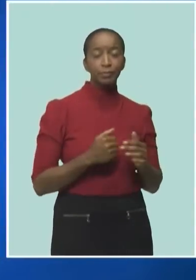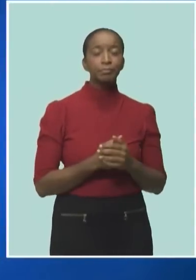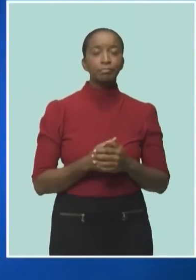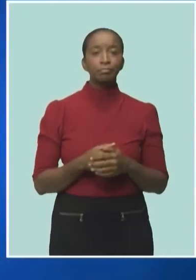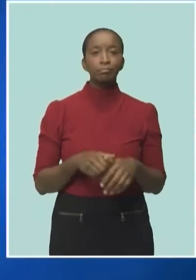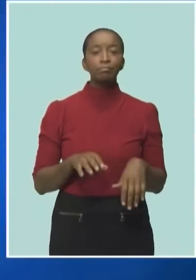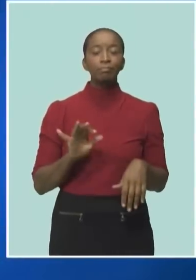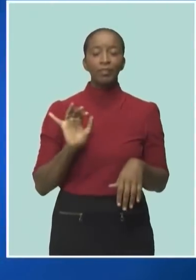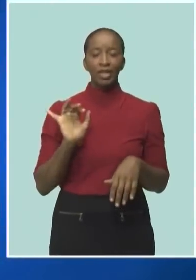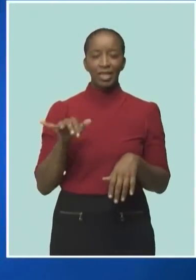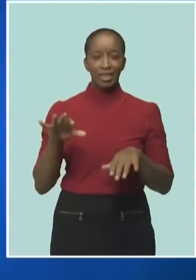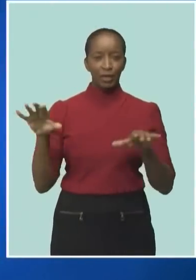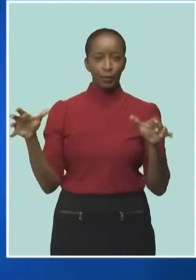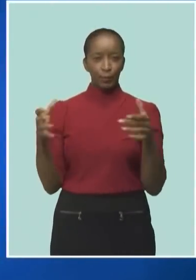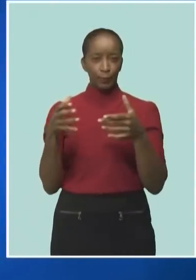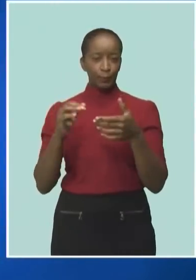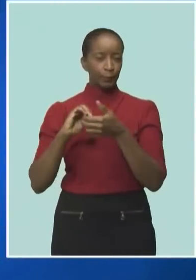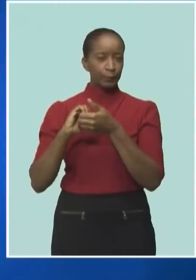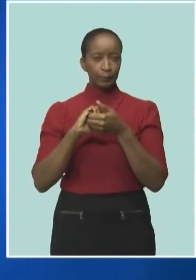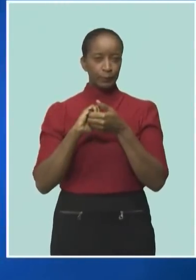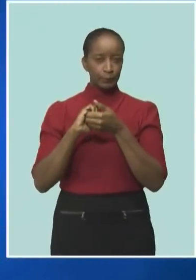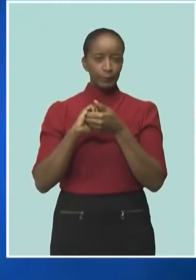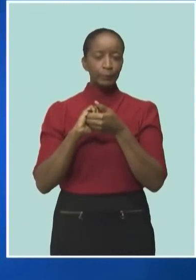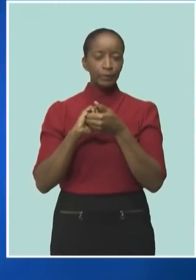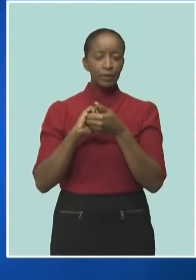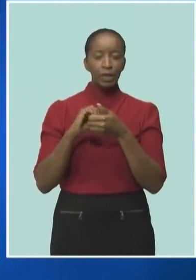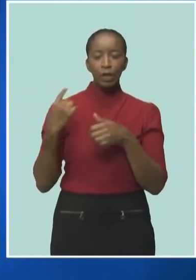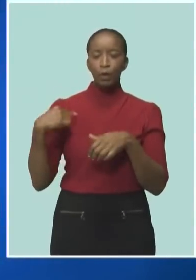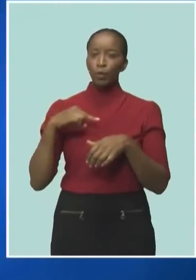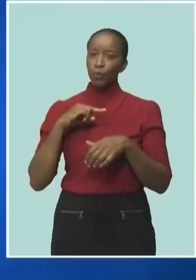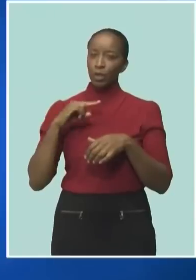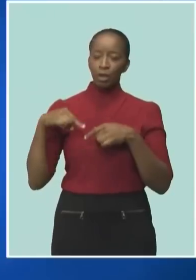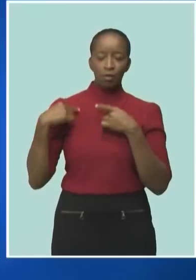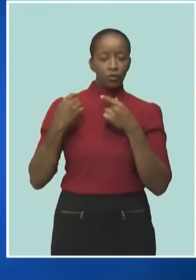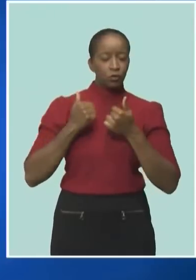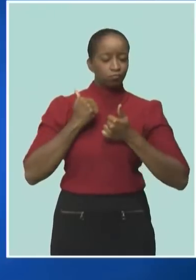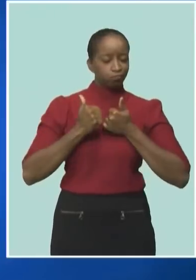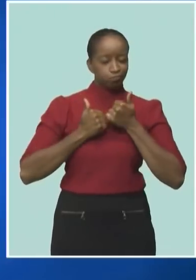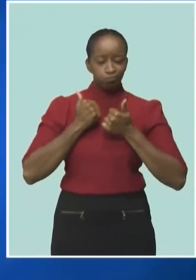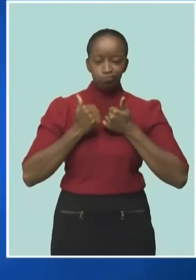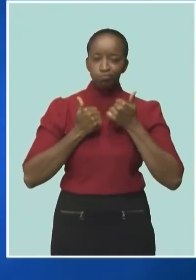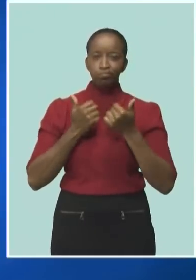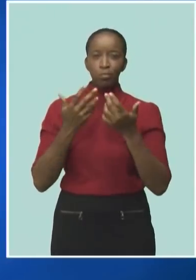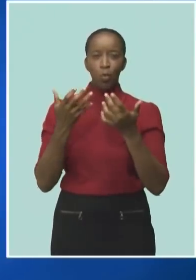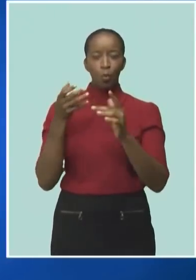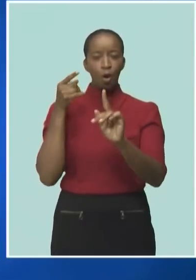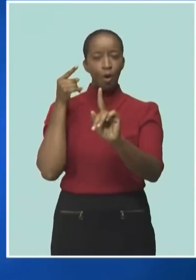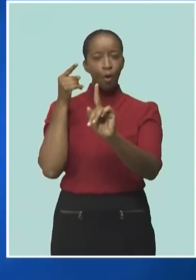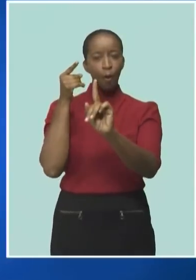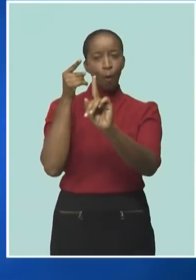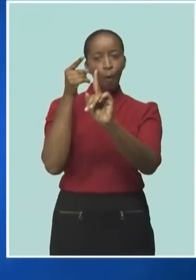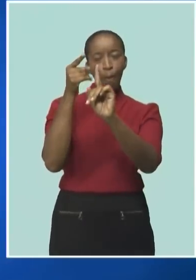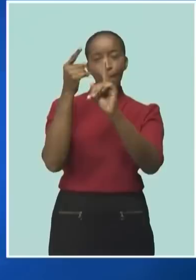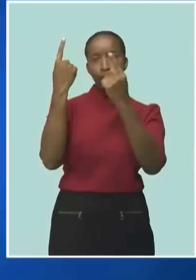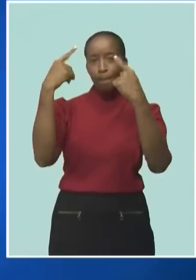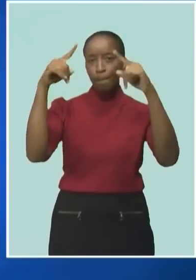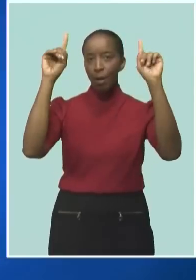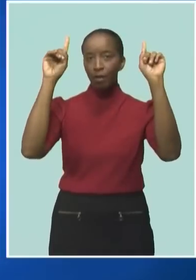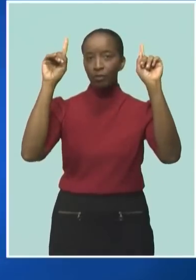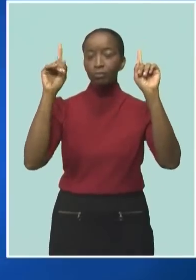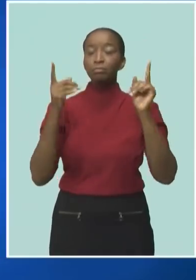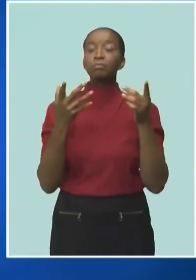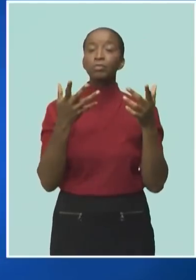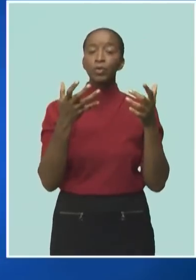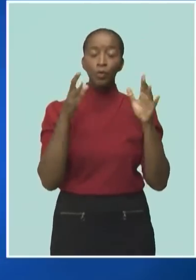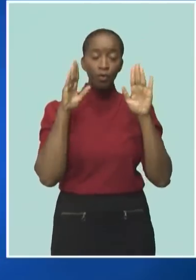innovation, resilience, and the relentless pursuit of their lasting legacy, as the financial interests of our customers and